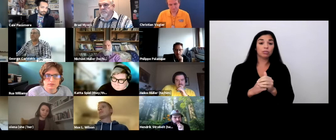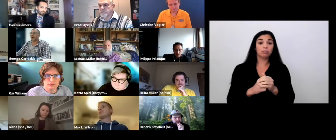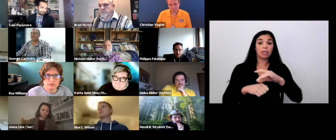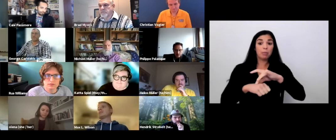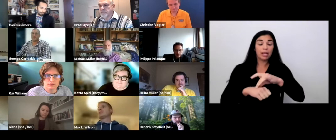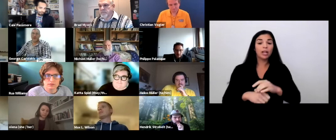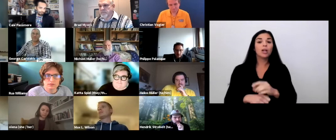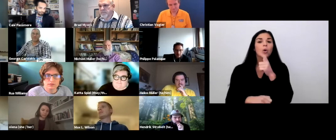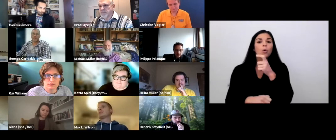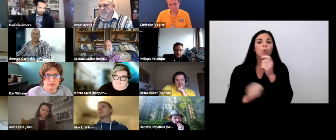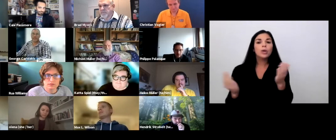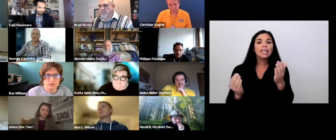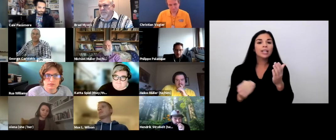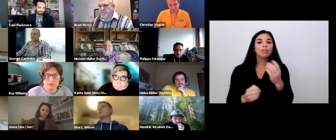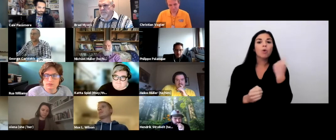themselves?